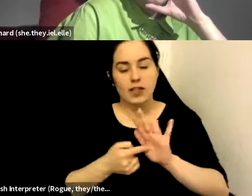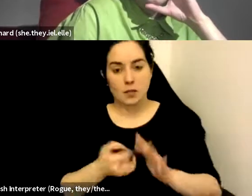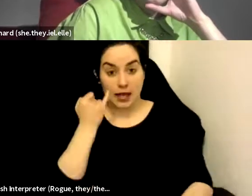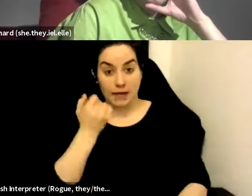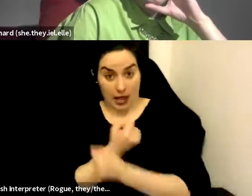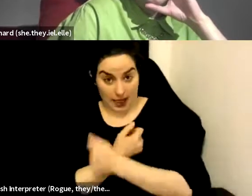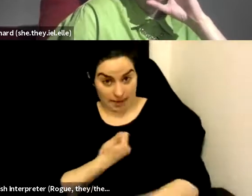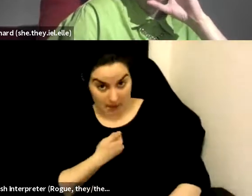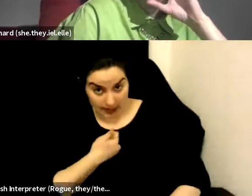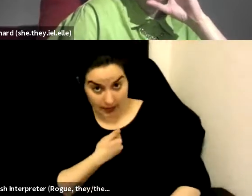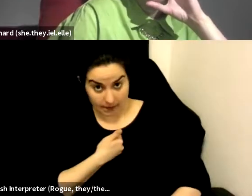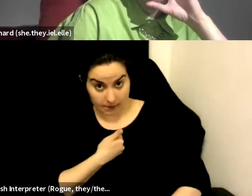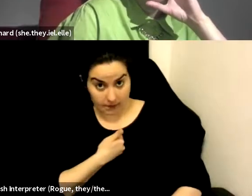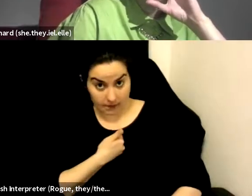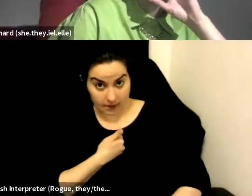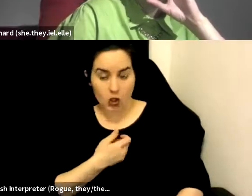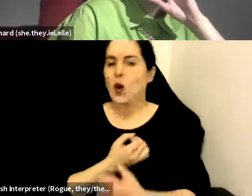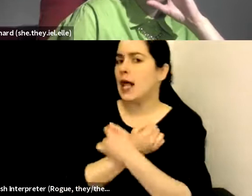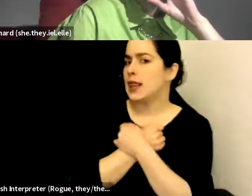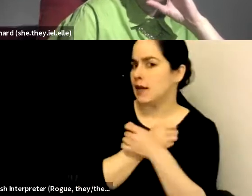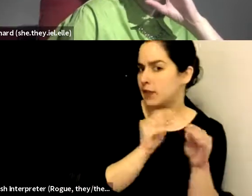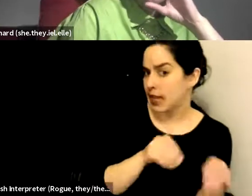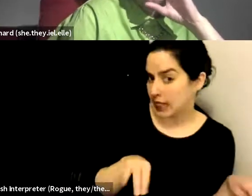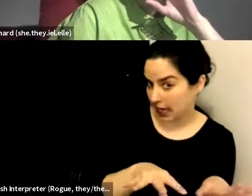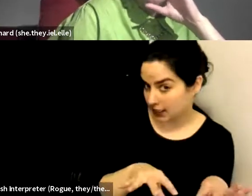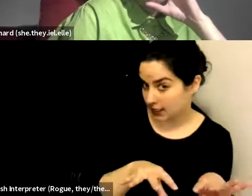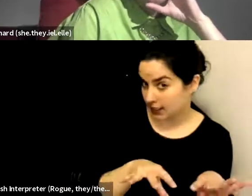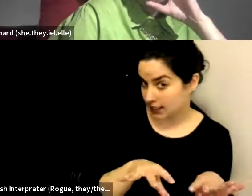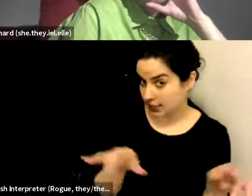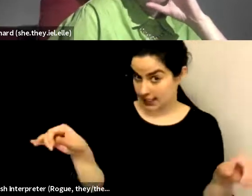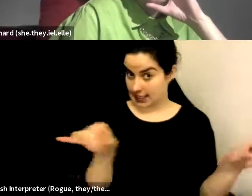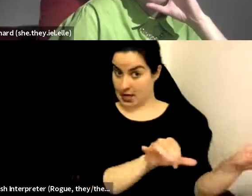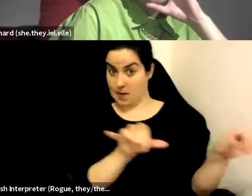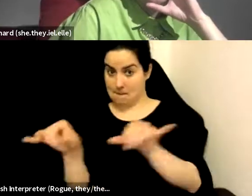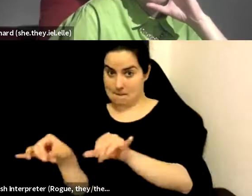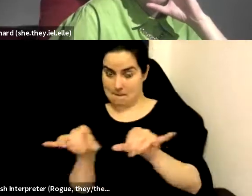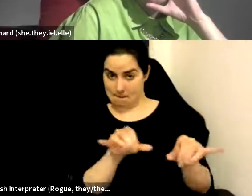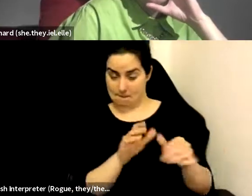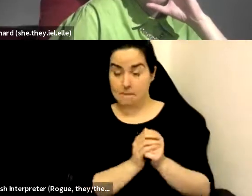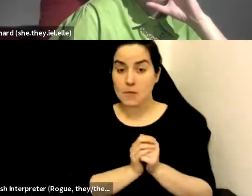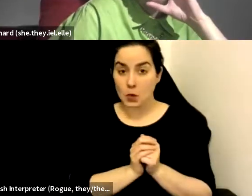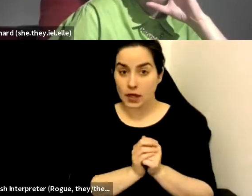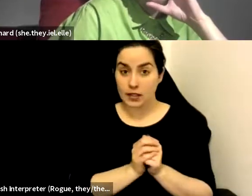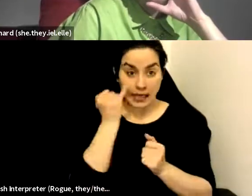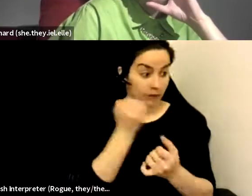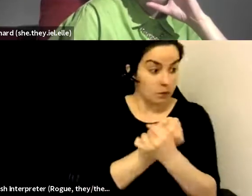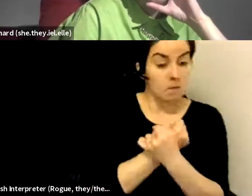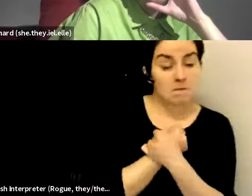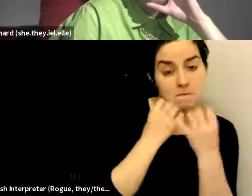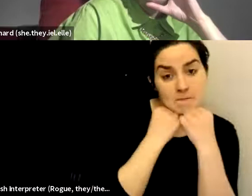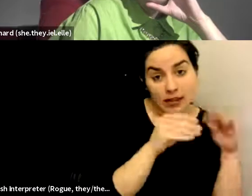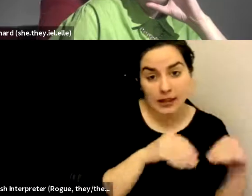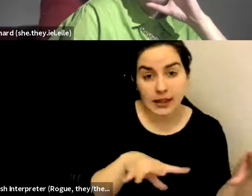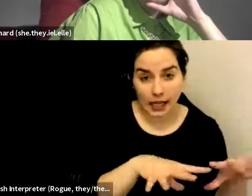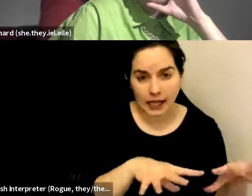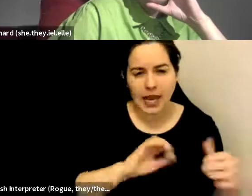do you love the land in the same way? If you say that you love the land, how in return are you loving yourself? Like what Yolanda is saying